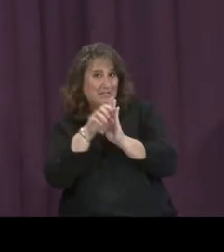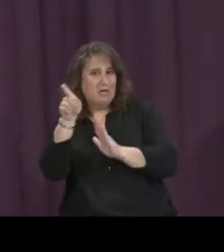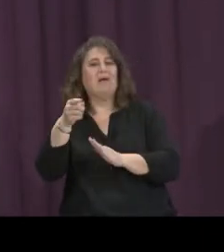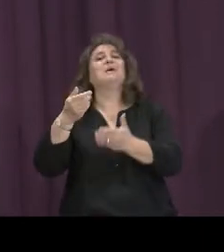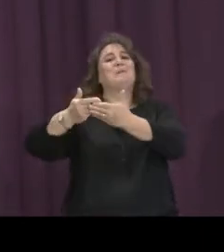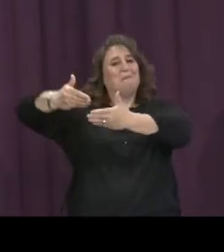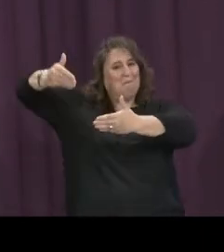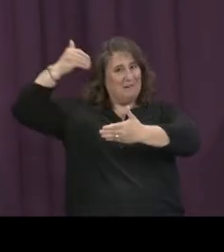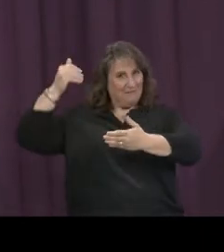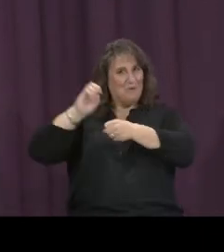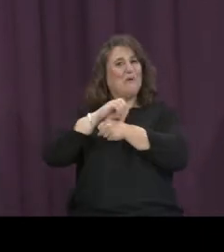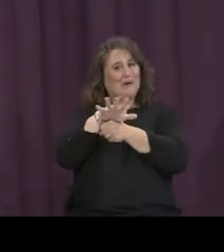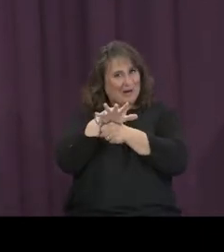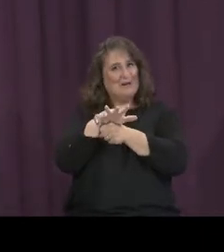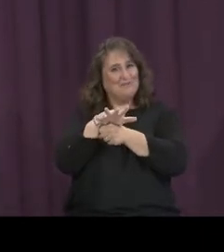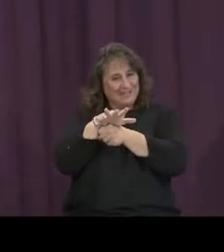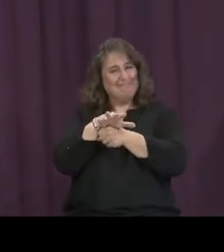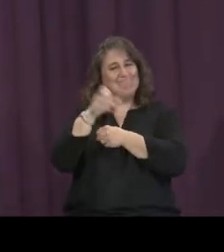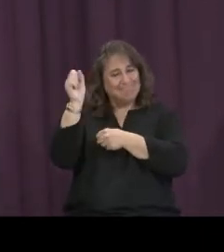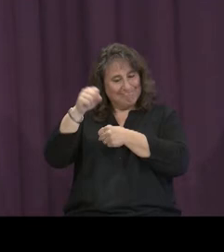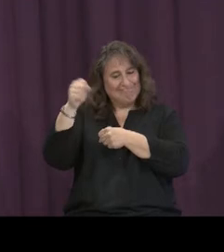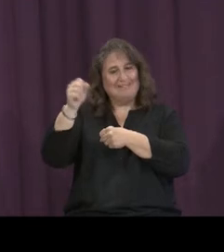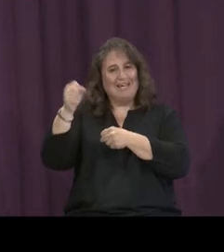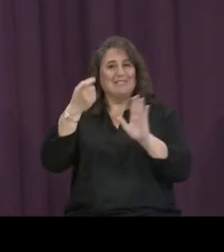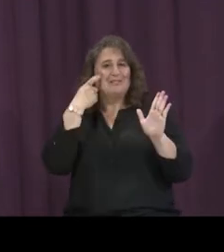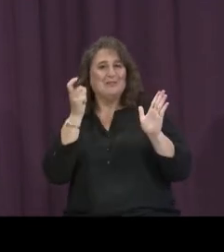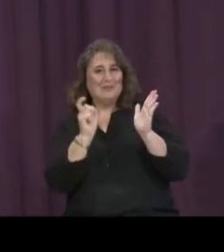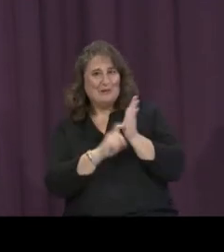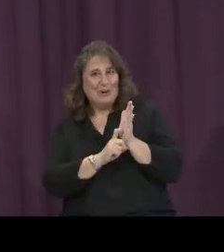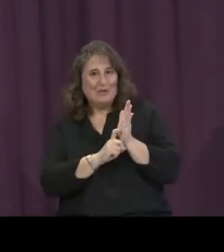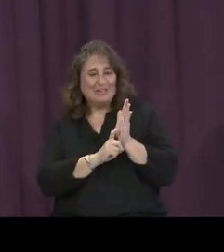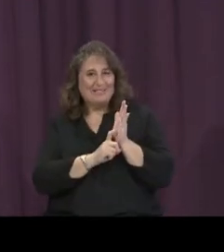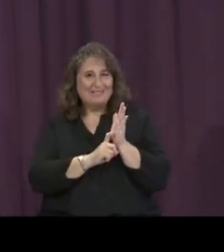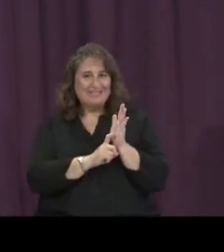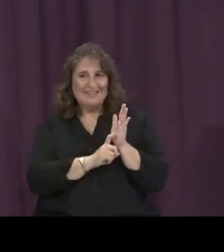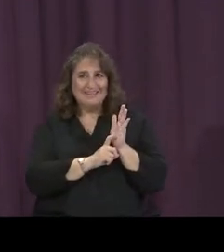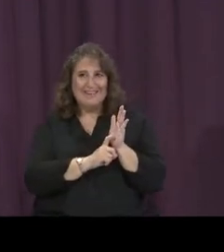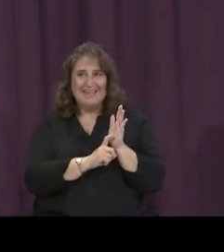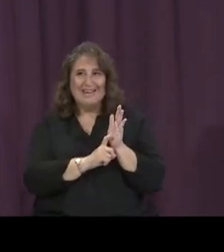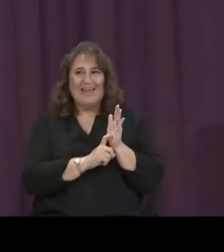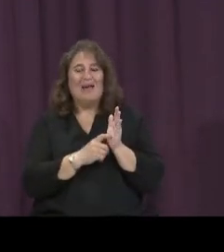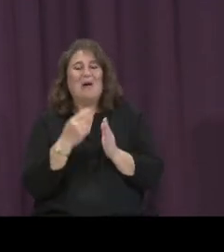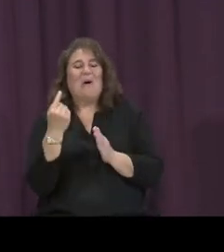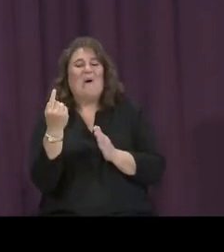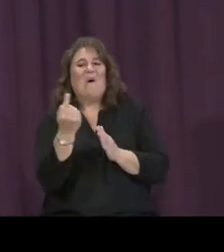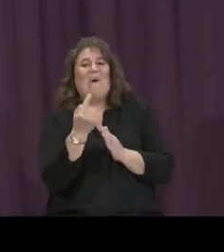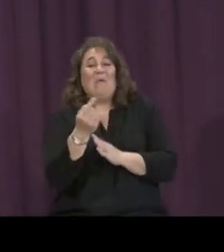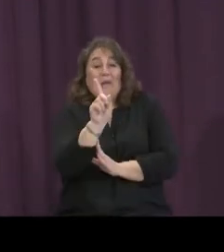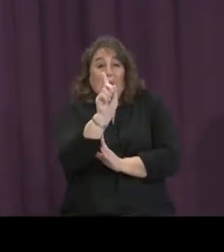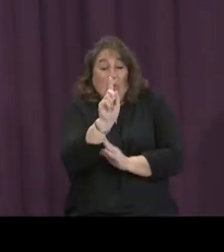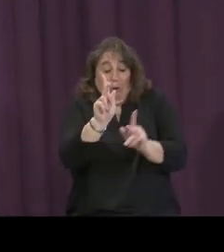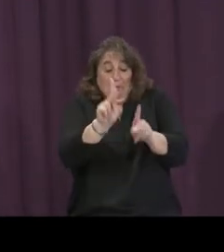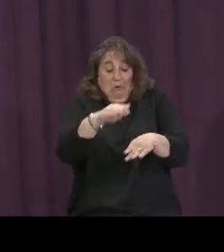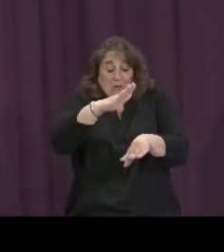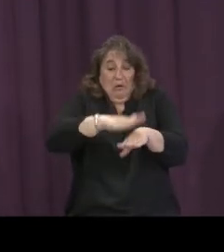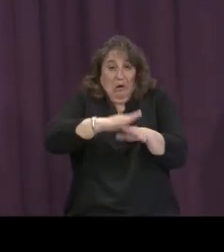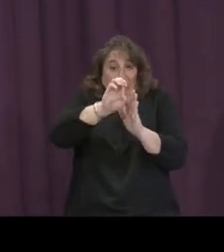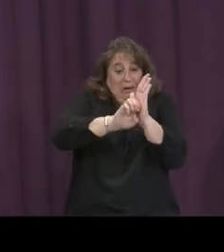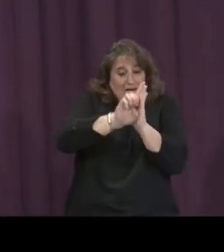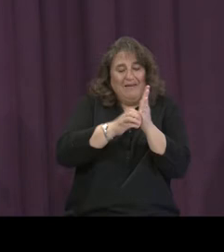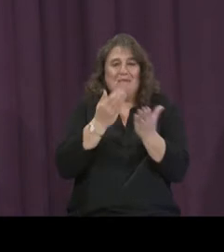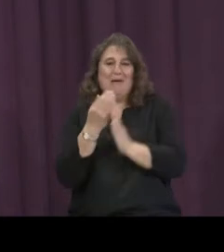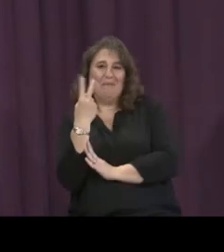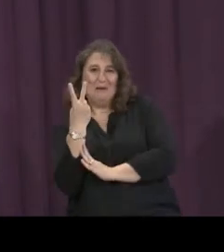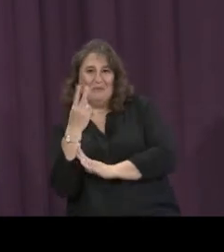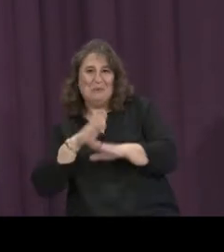COVID. Okay. For sure. Because now we know that there probably would only be one person allowed, or maybe two